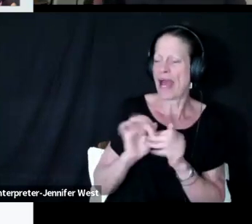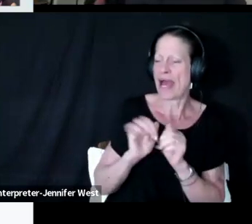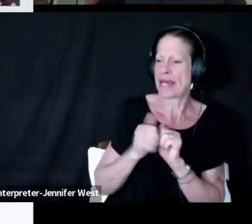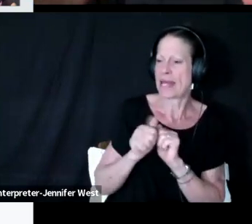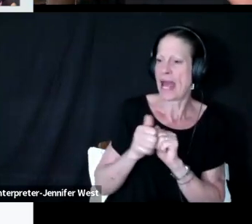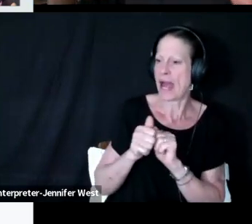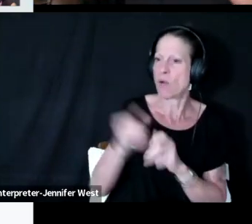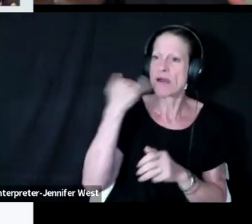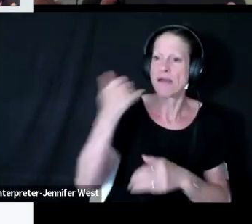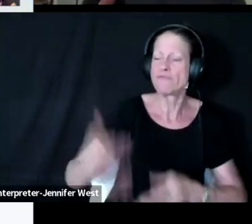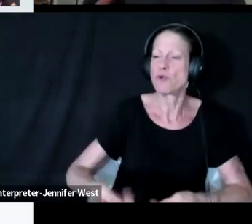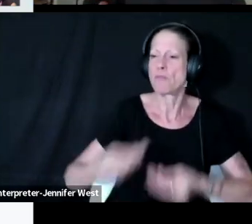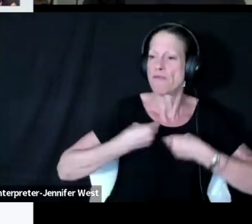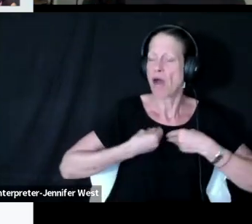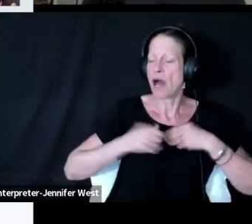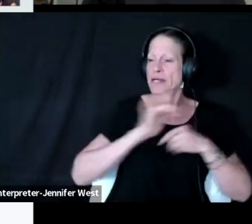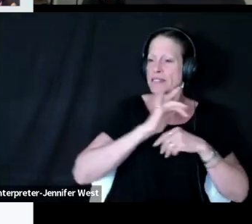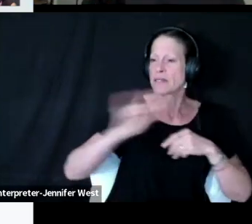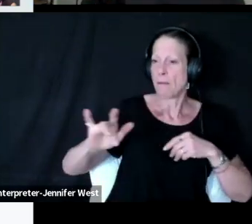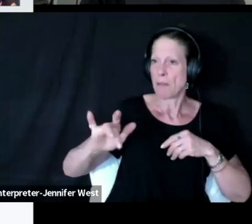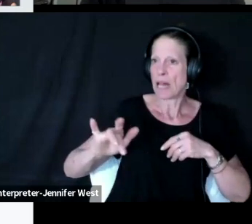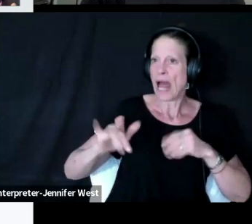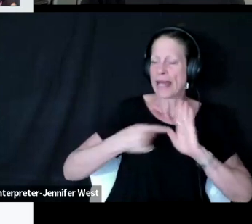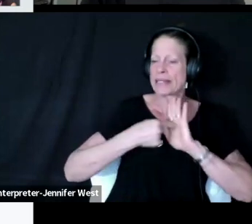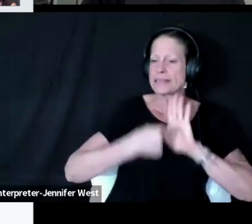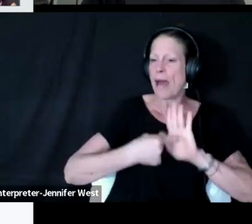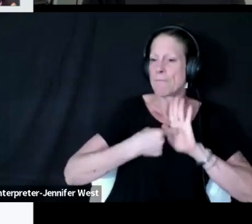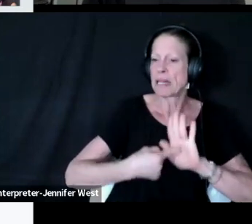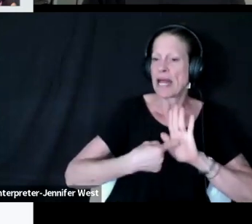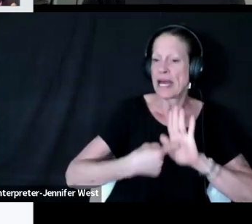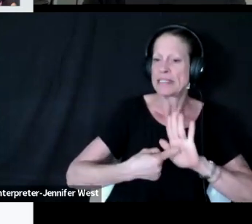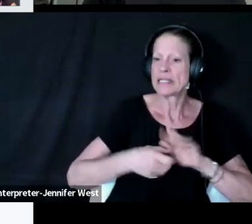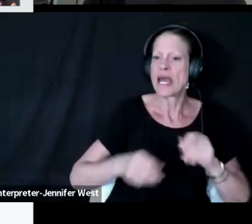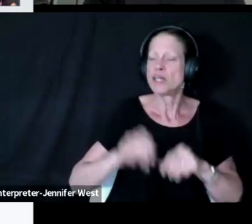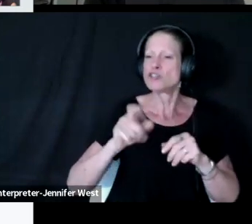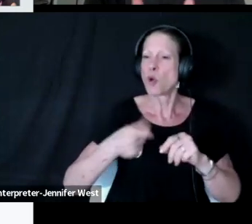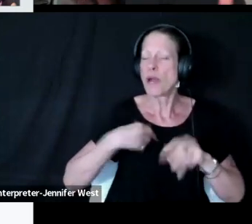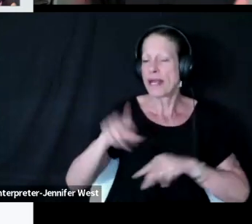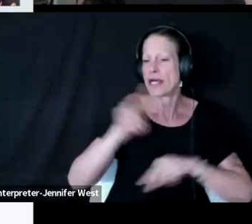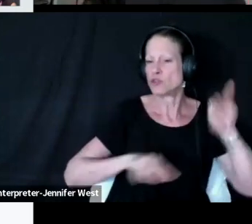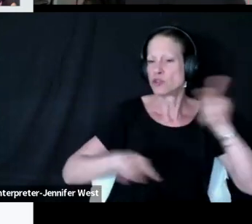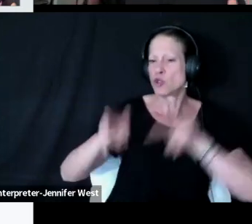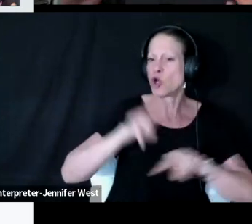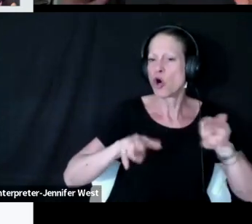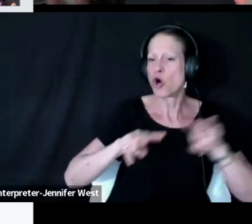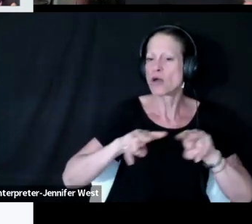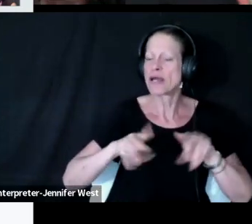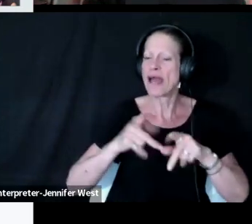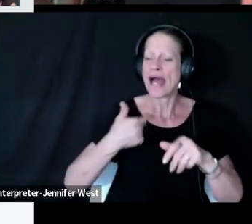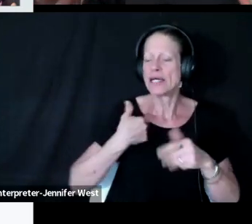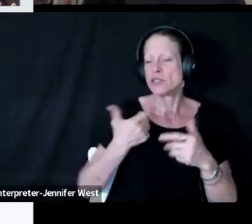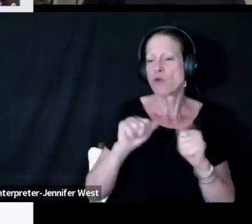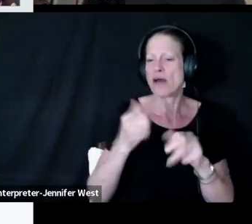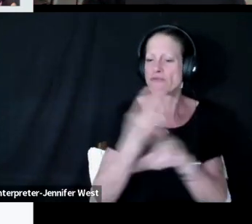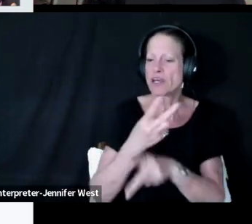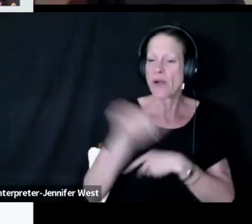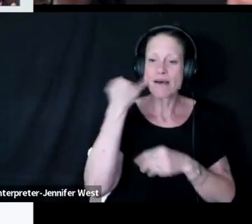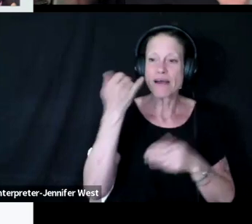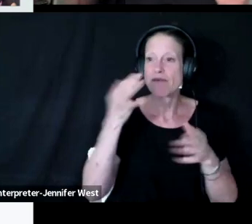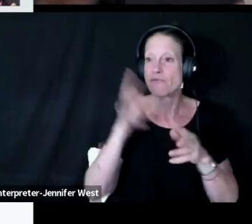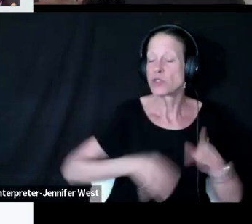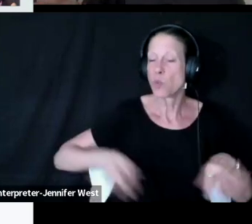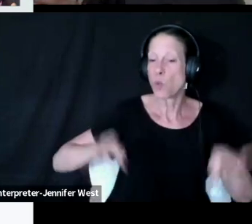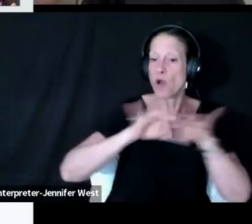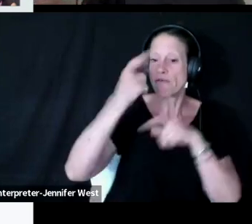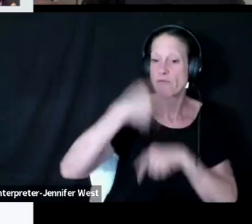do at the end is I'm going to give you a coupon code. If you want to start, you can go to dannyplan.com and